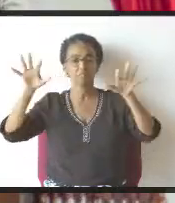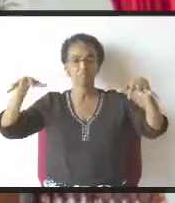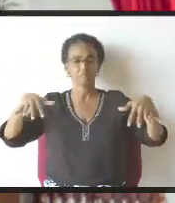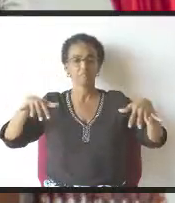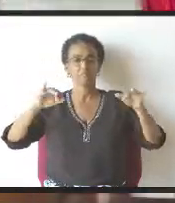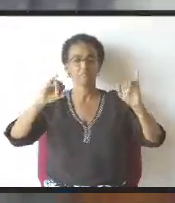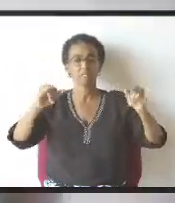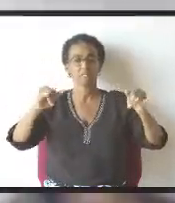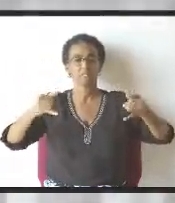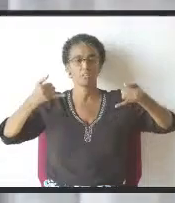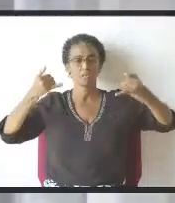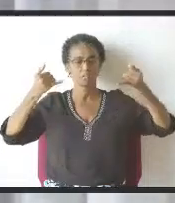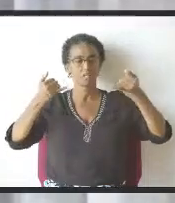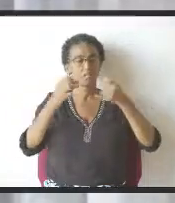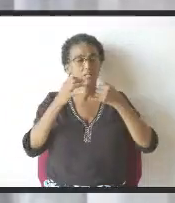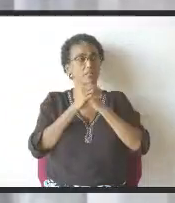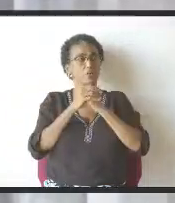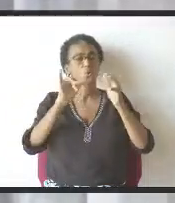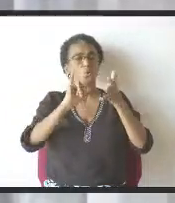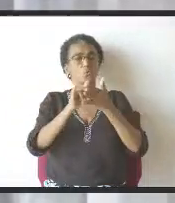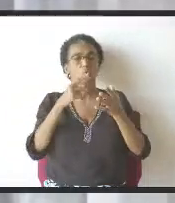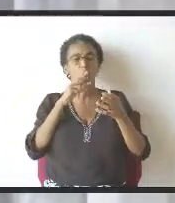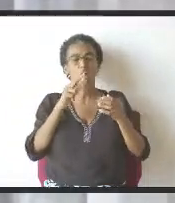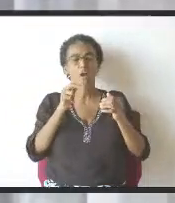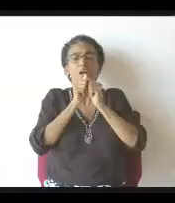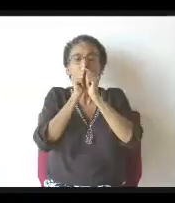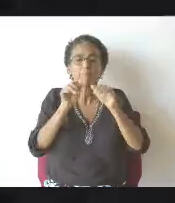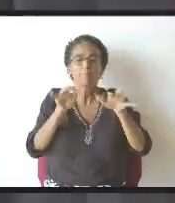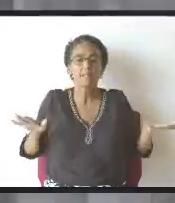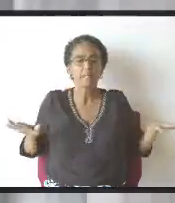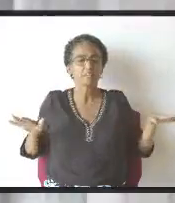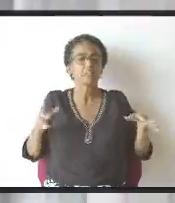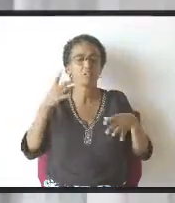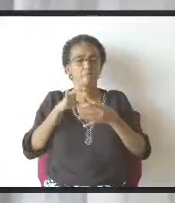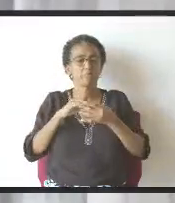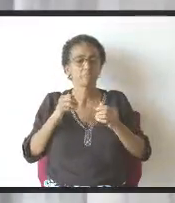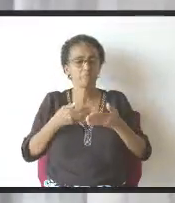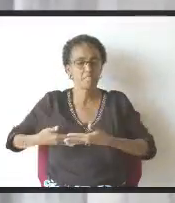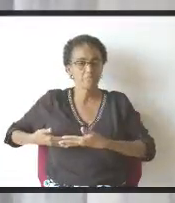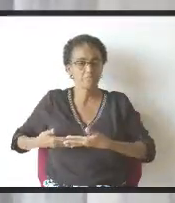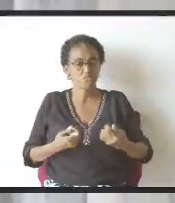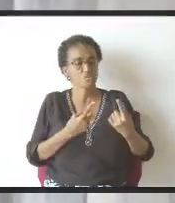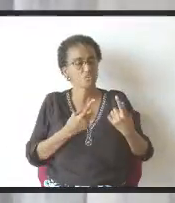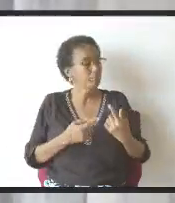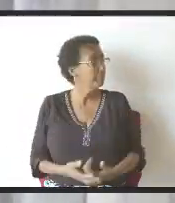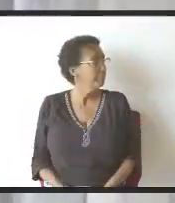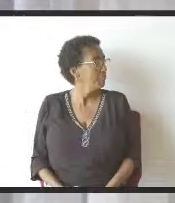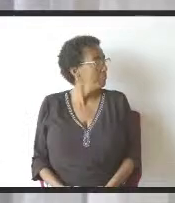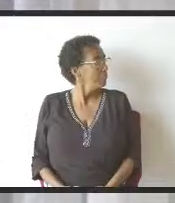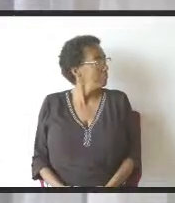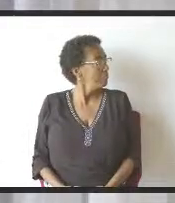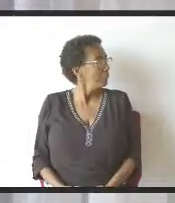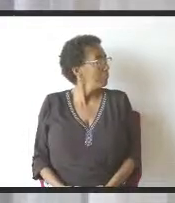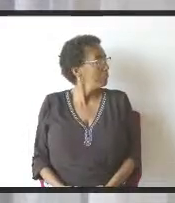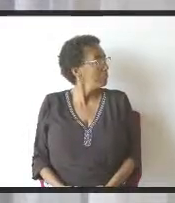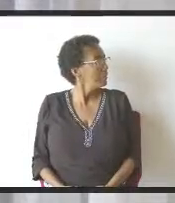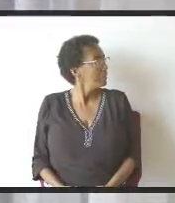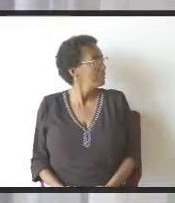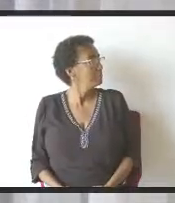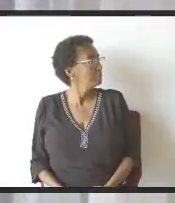invite those who are here for the dedication of babies to come forward at this time.